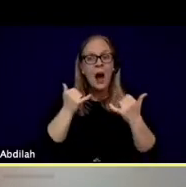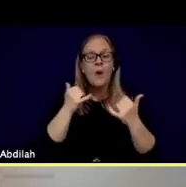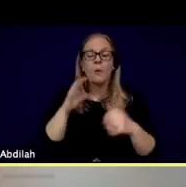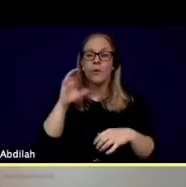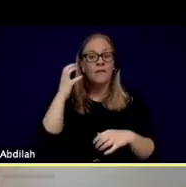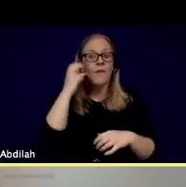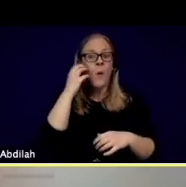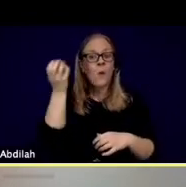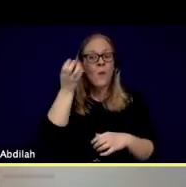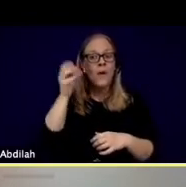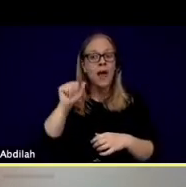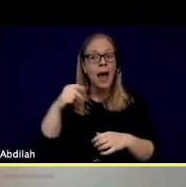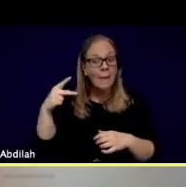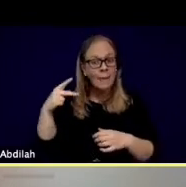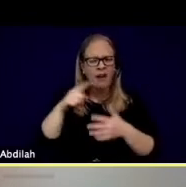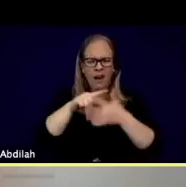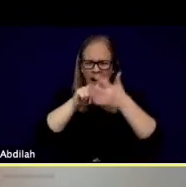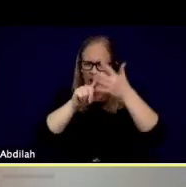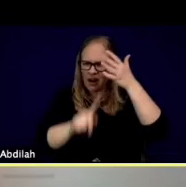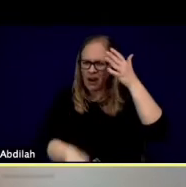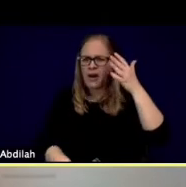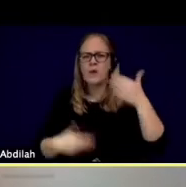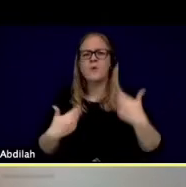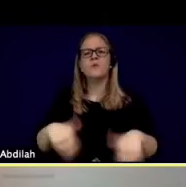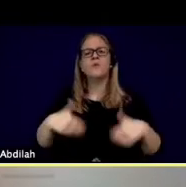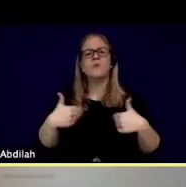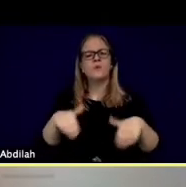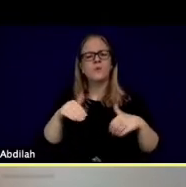address the issues, that